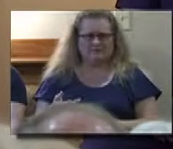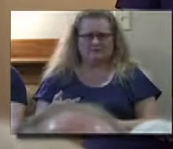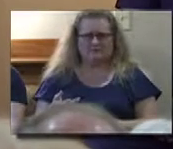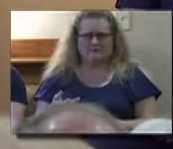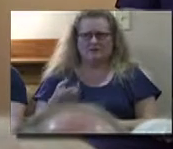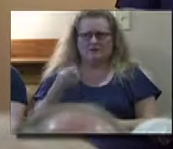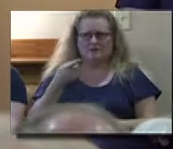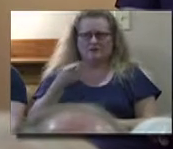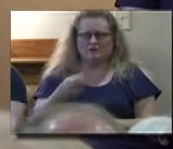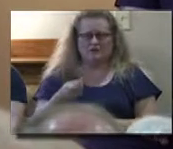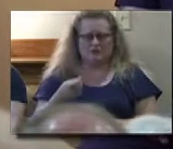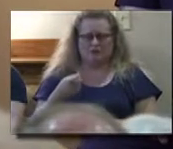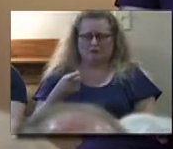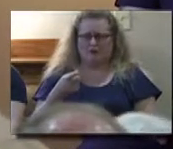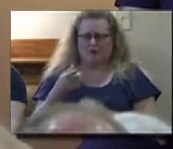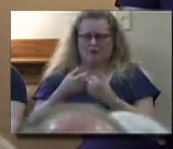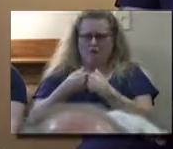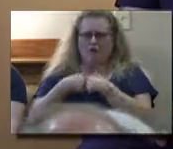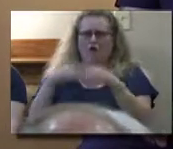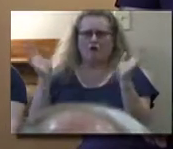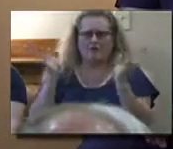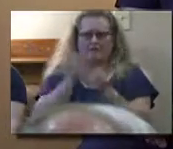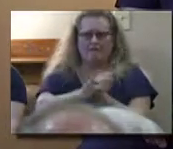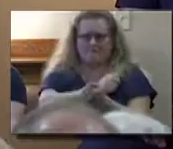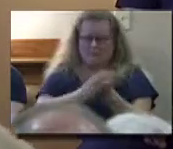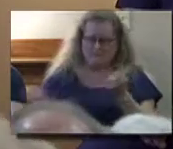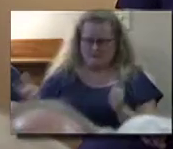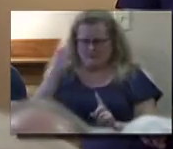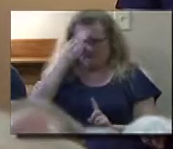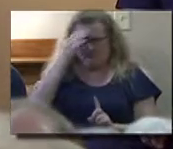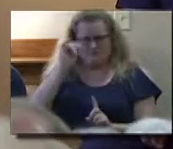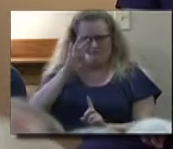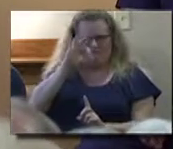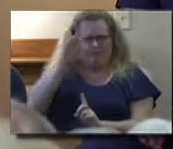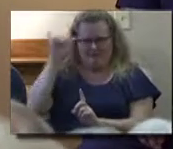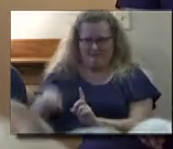She had lost everything because of that crime.